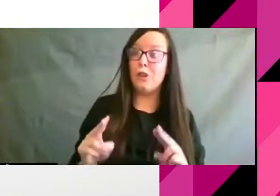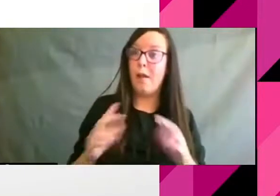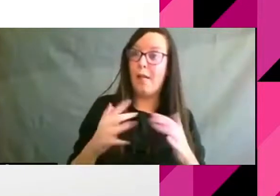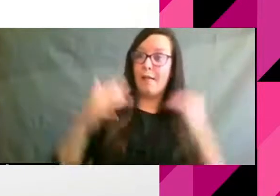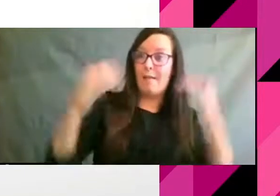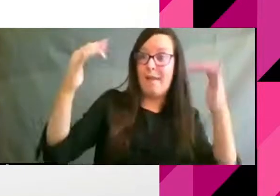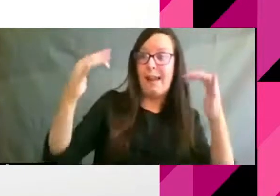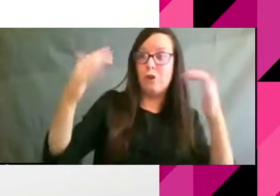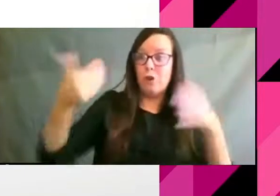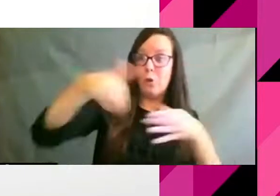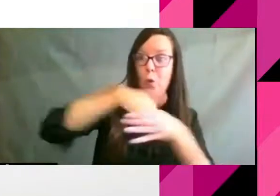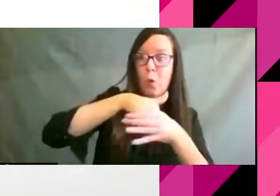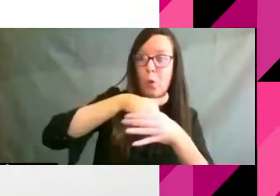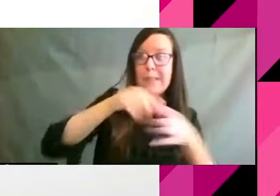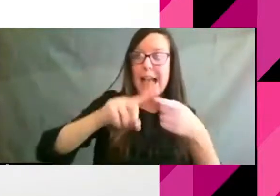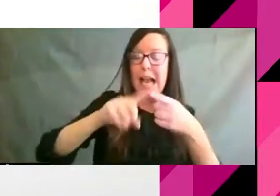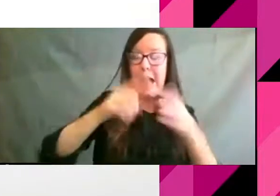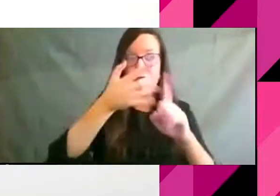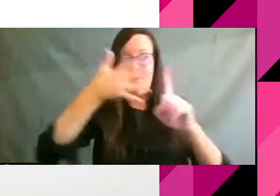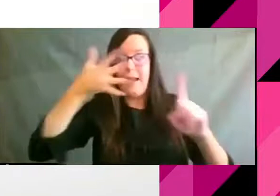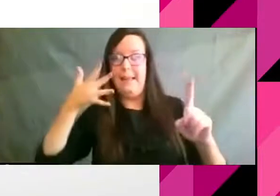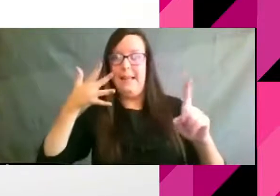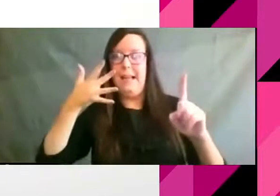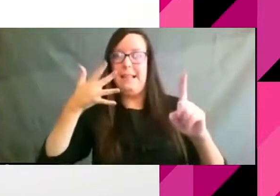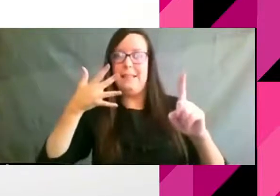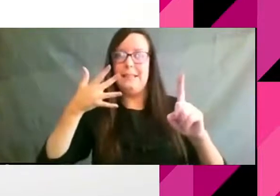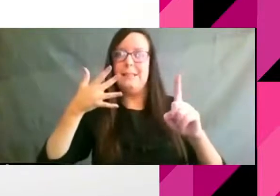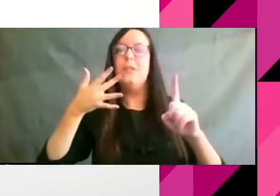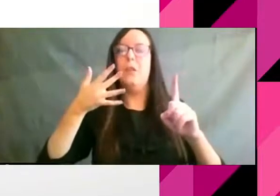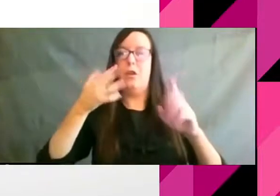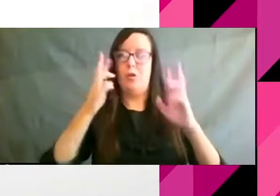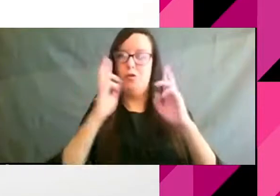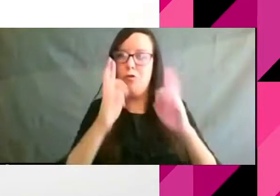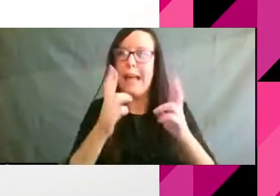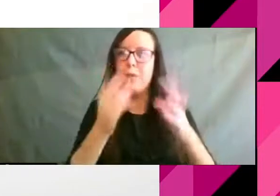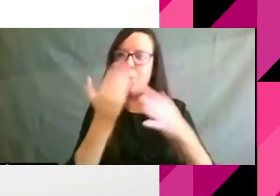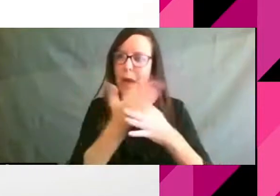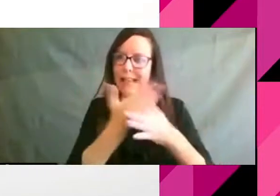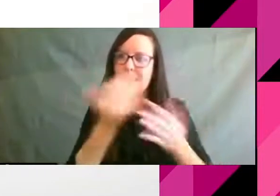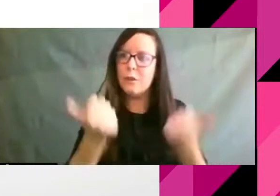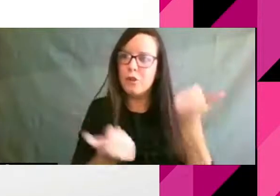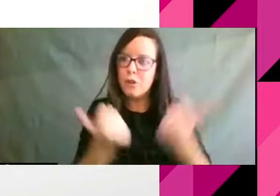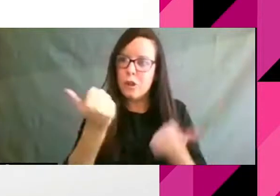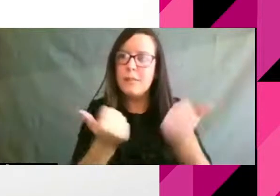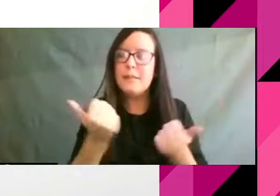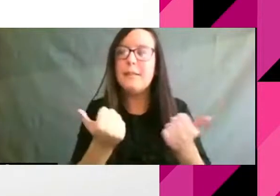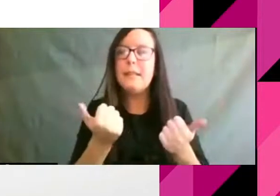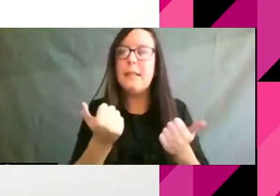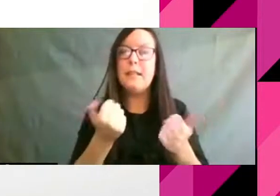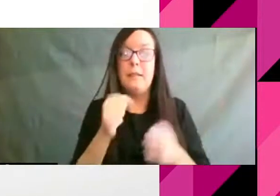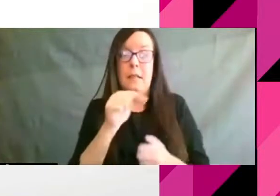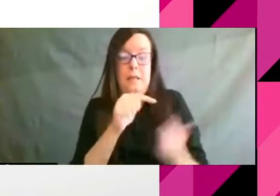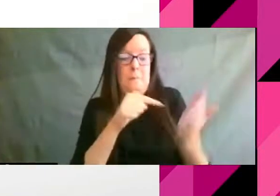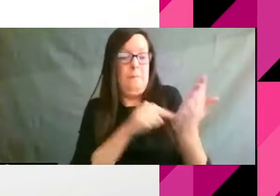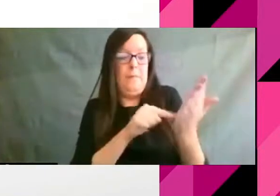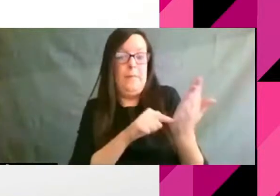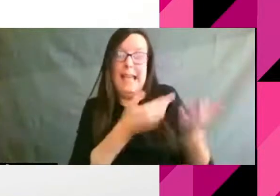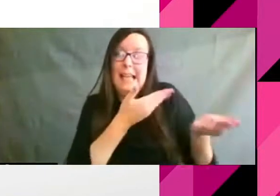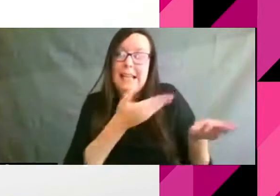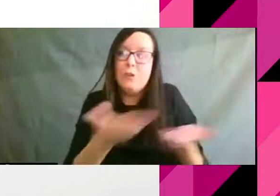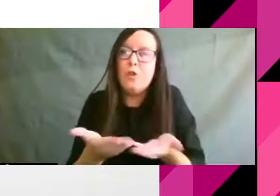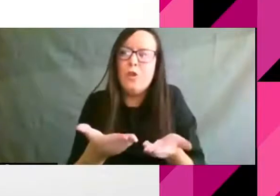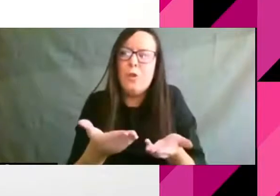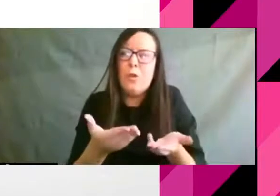includes or recognizes explicitly the right to access to justice. It introduces the demand